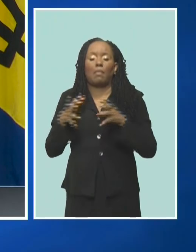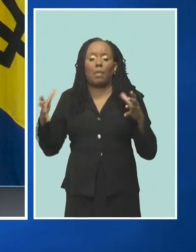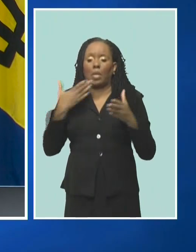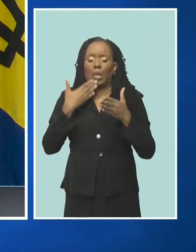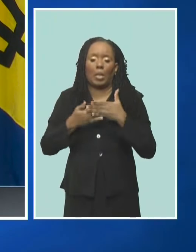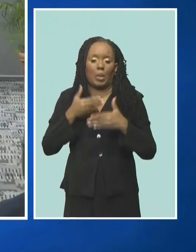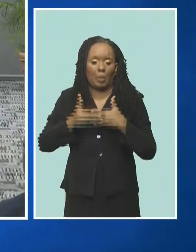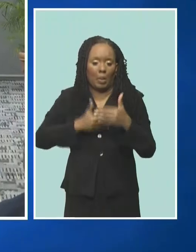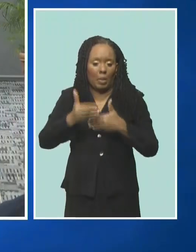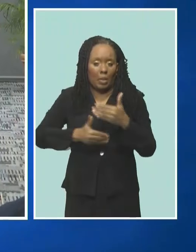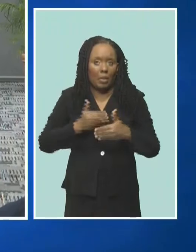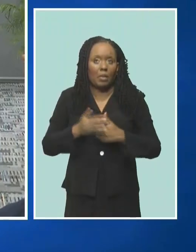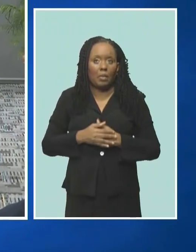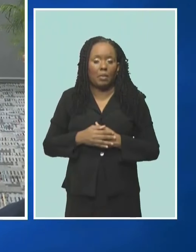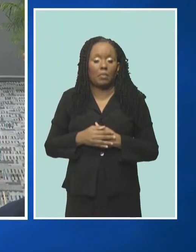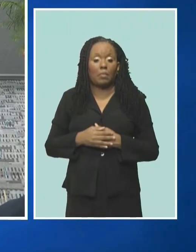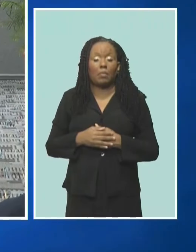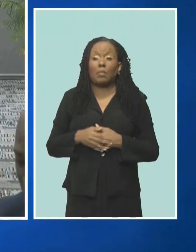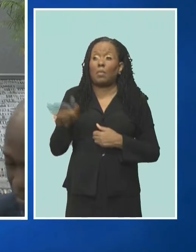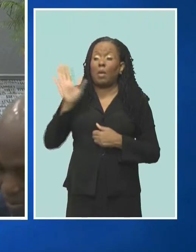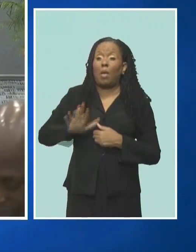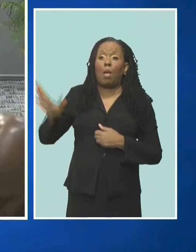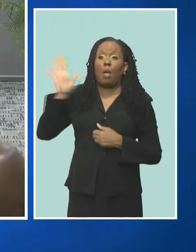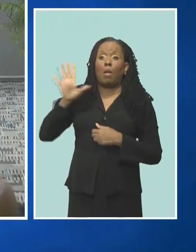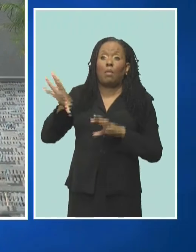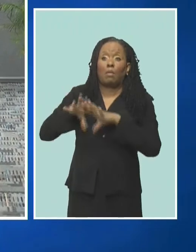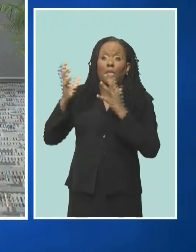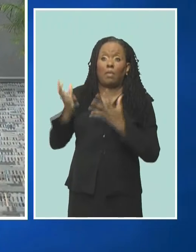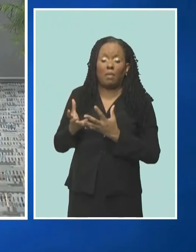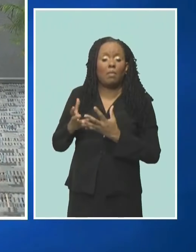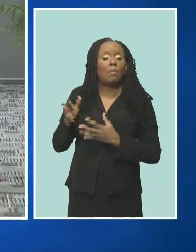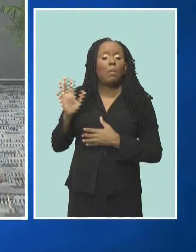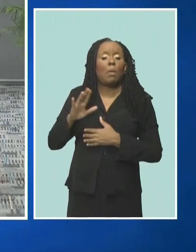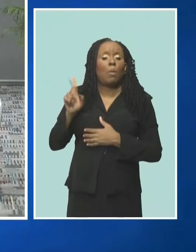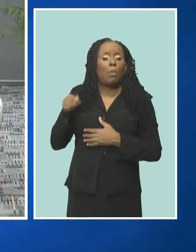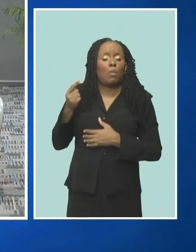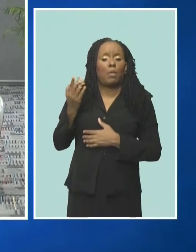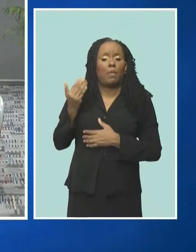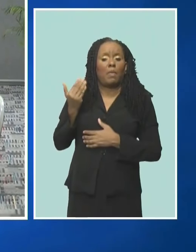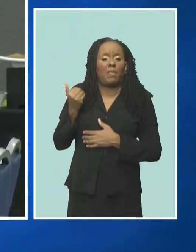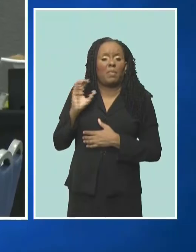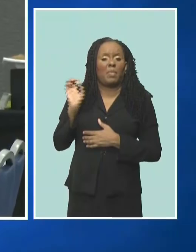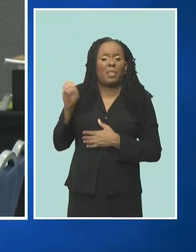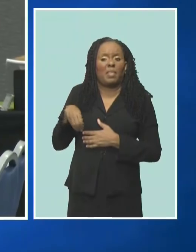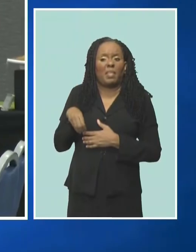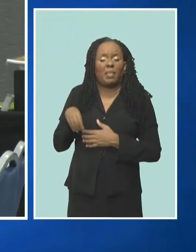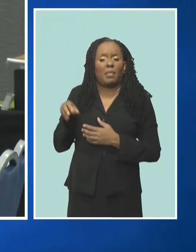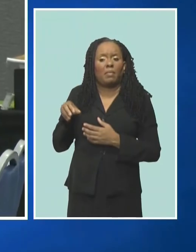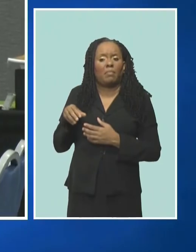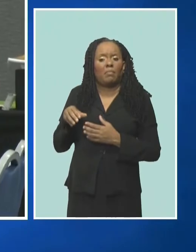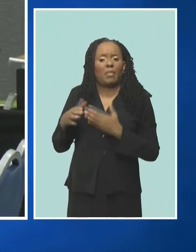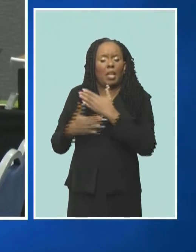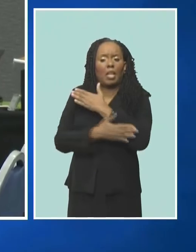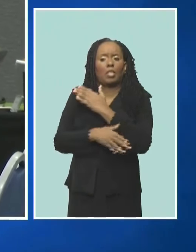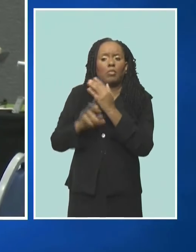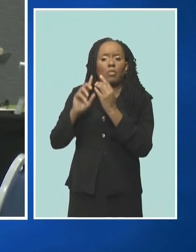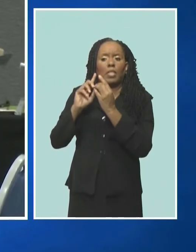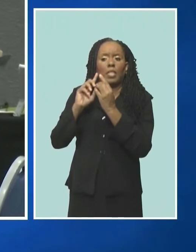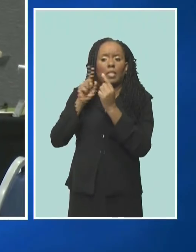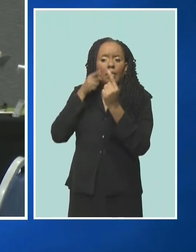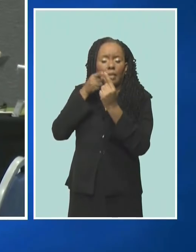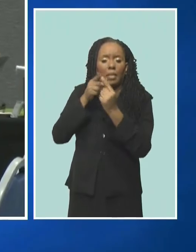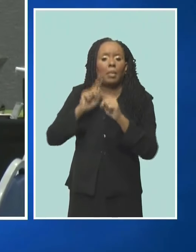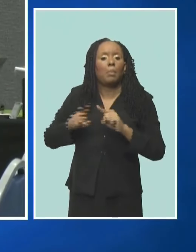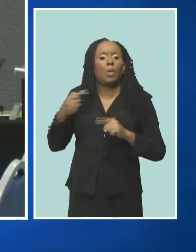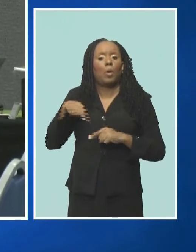important because globally only 15% of targets are on track. And so for us as a small island developing state to be doing so well is